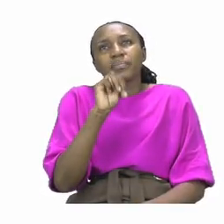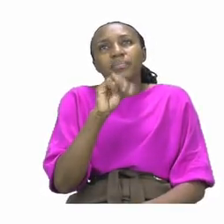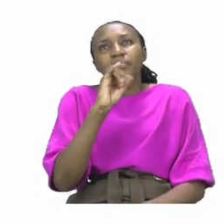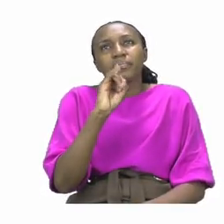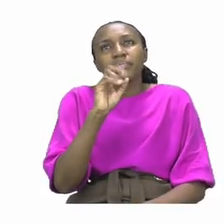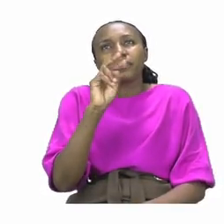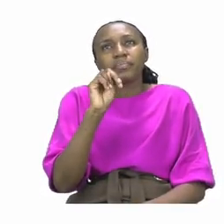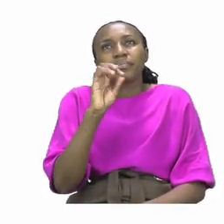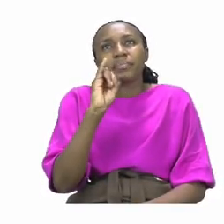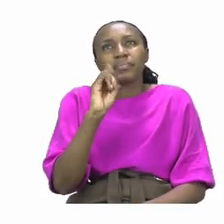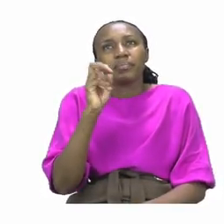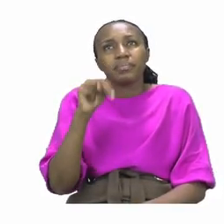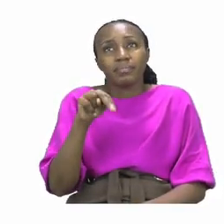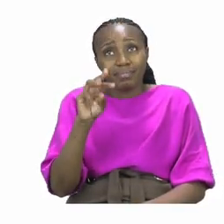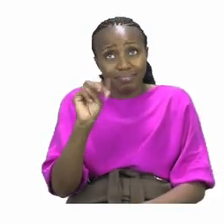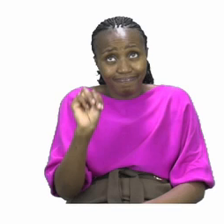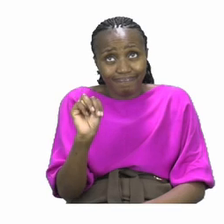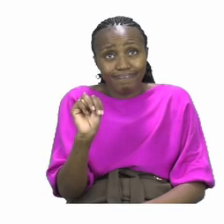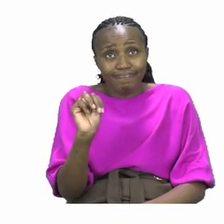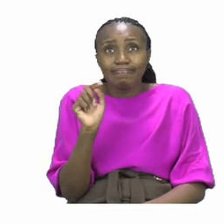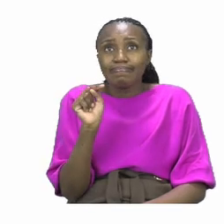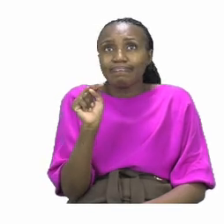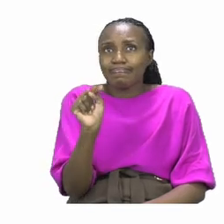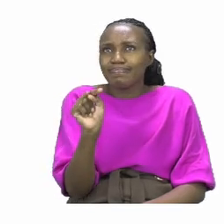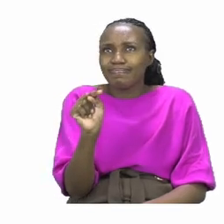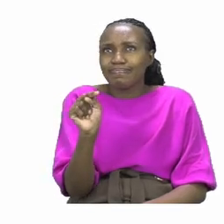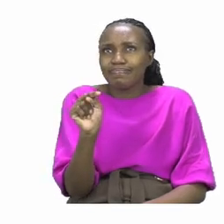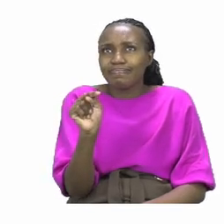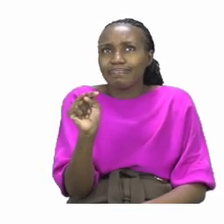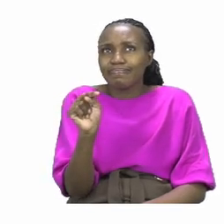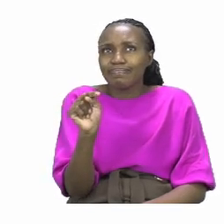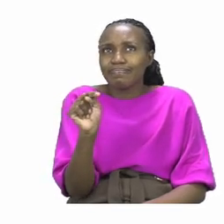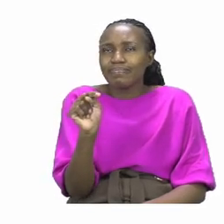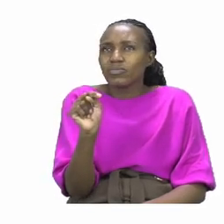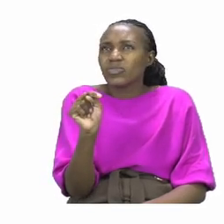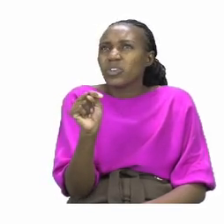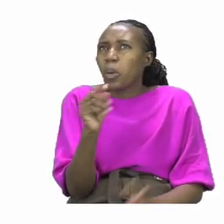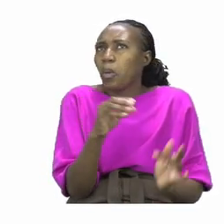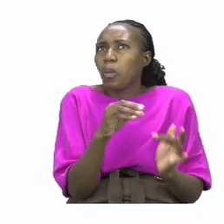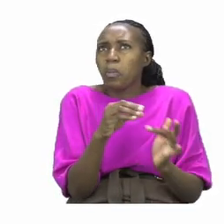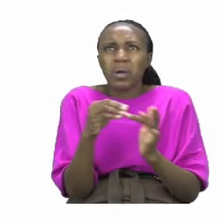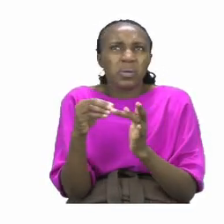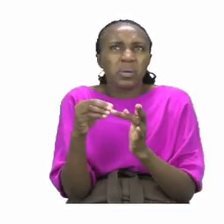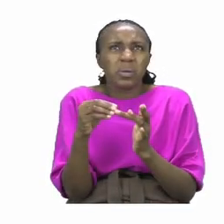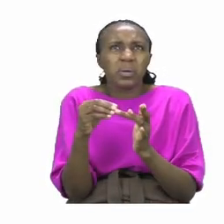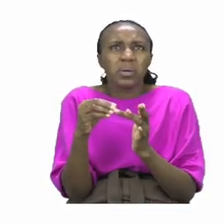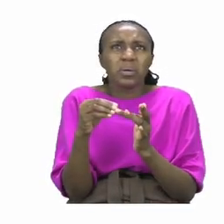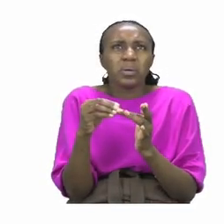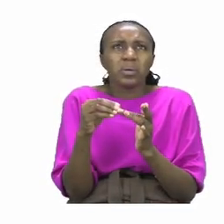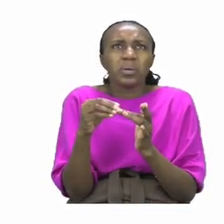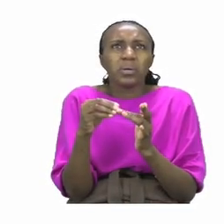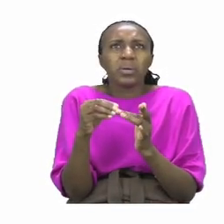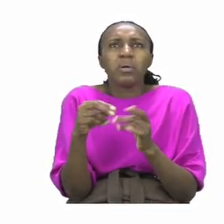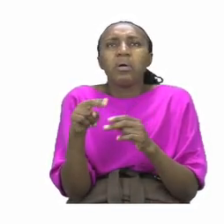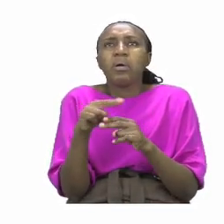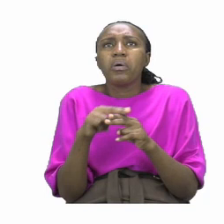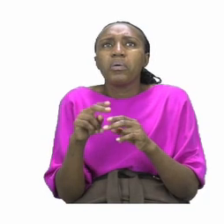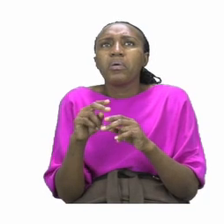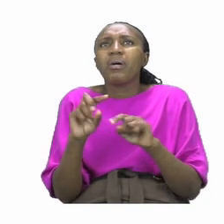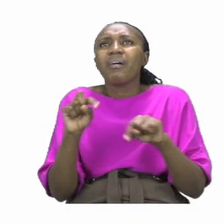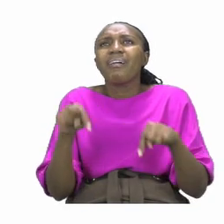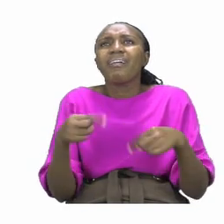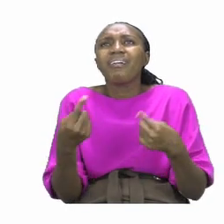Aluminium. Now, that is a special type of material that is used for other items,